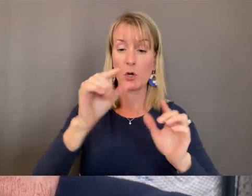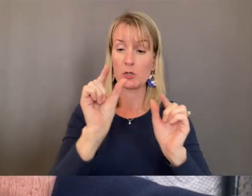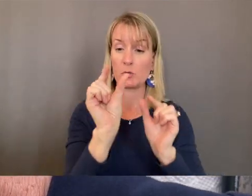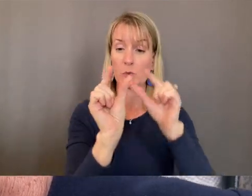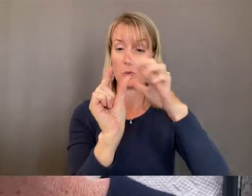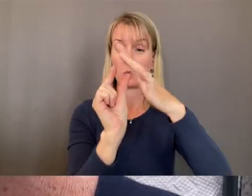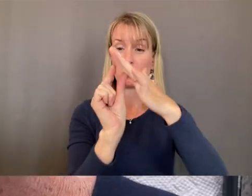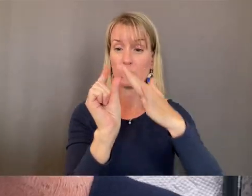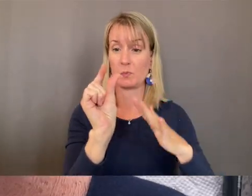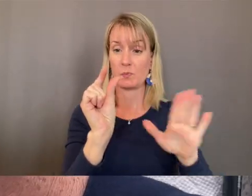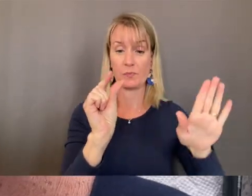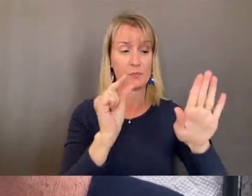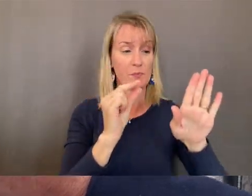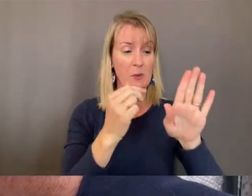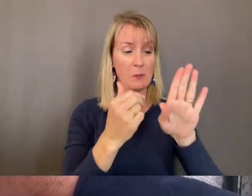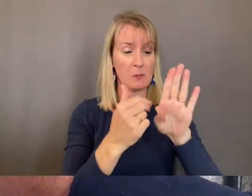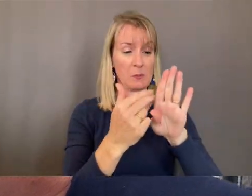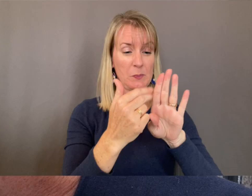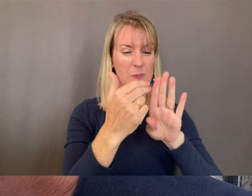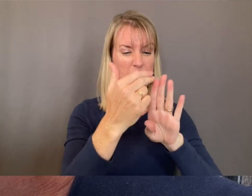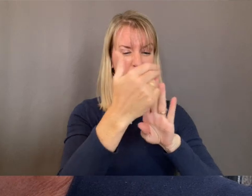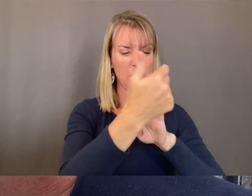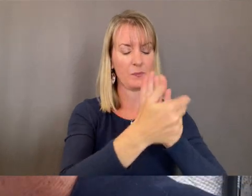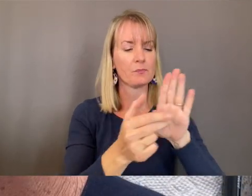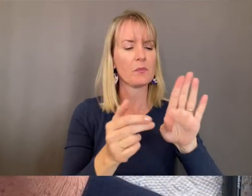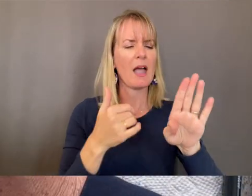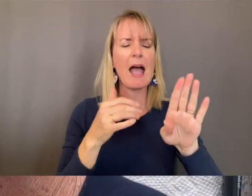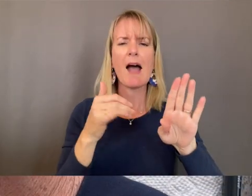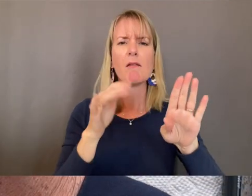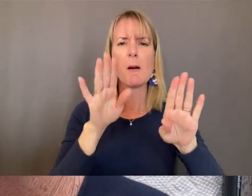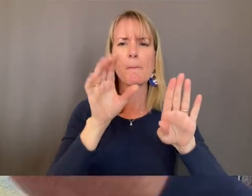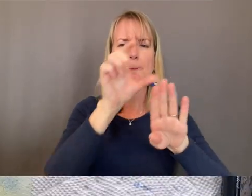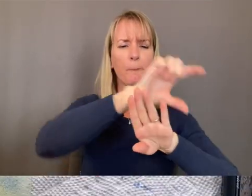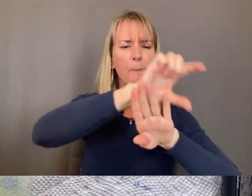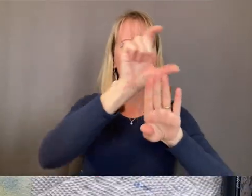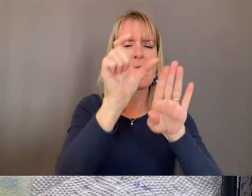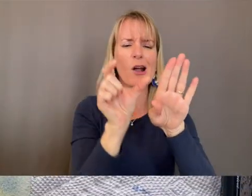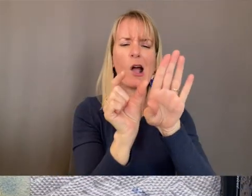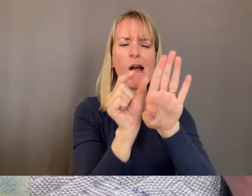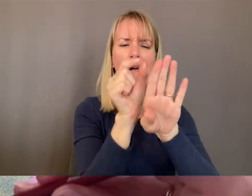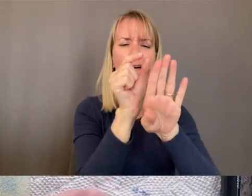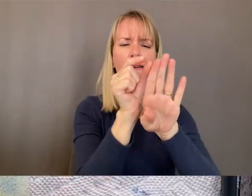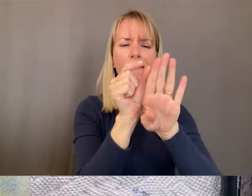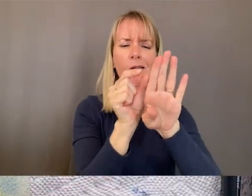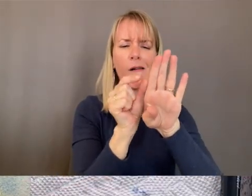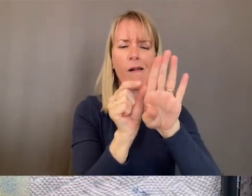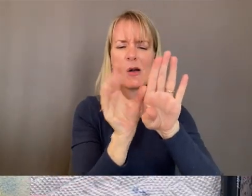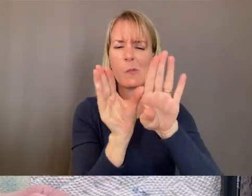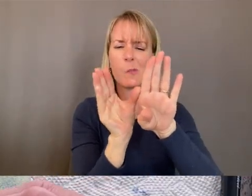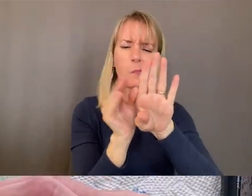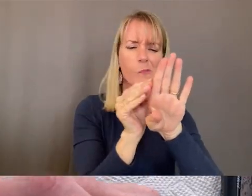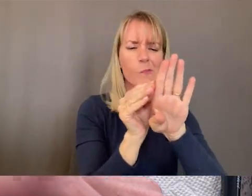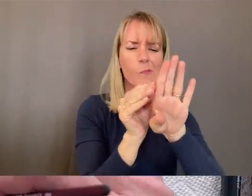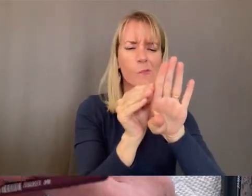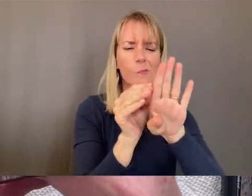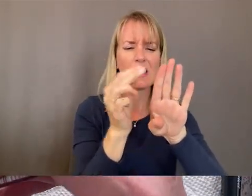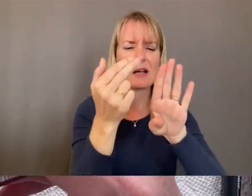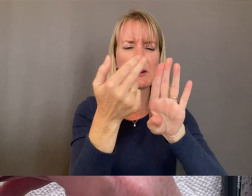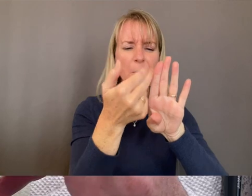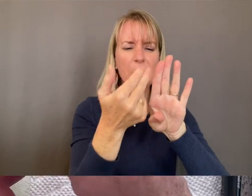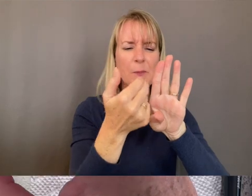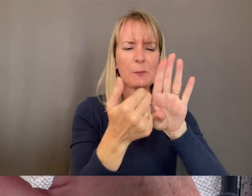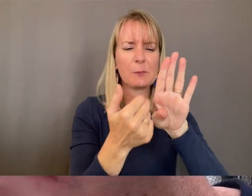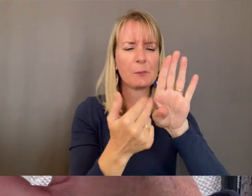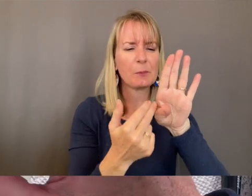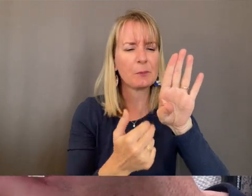and clean up some of the edges because there's a little bit of white paper in between the background and the bird. And so with this